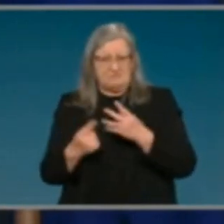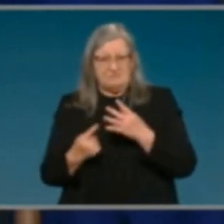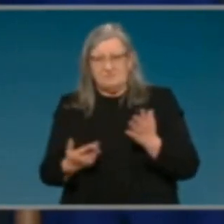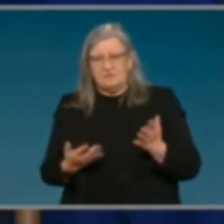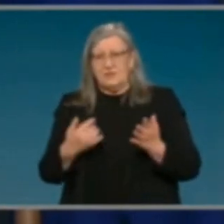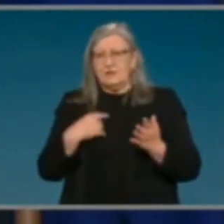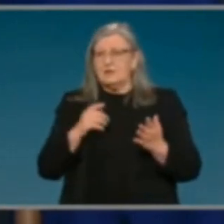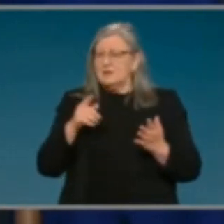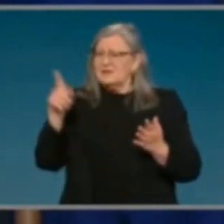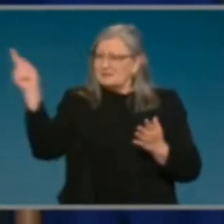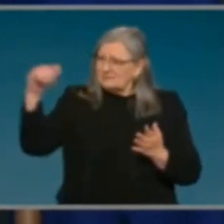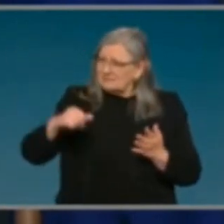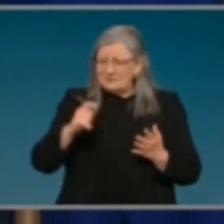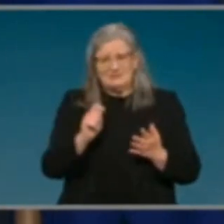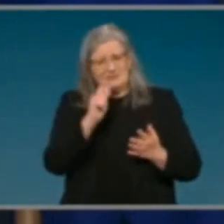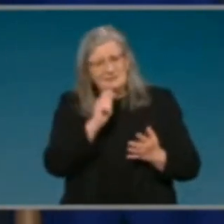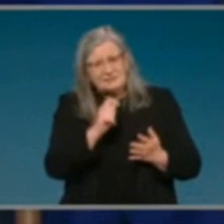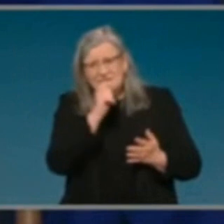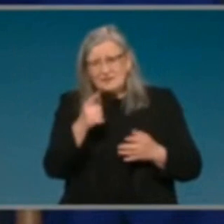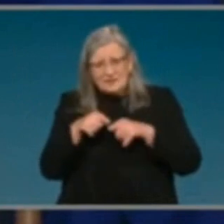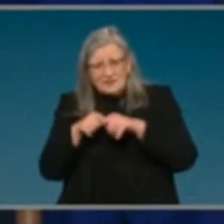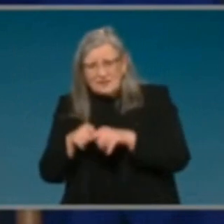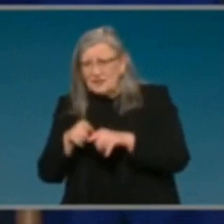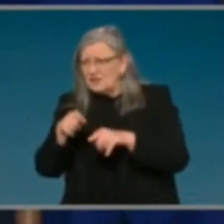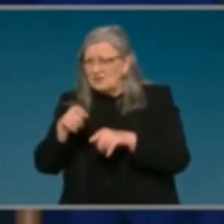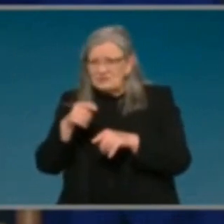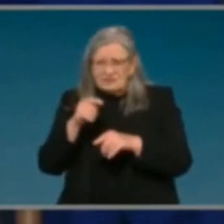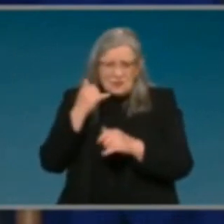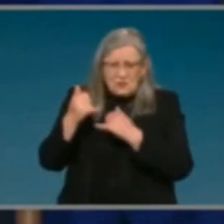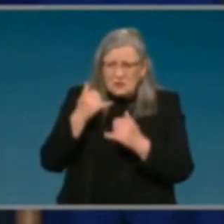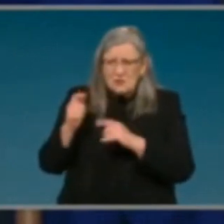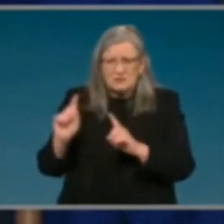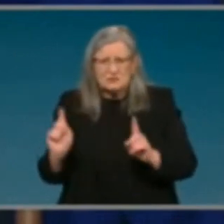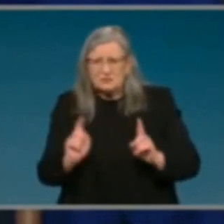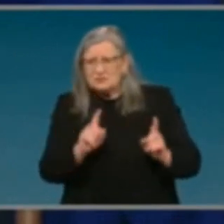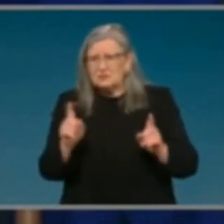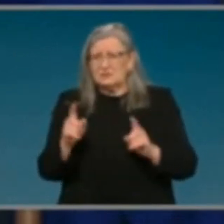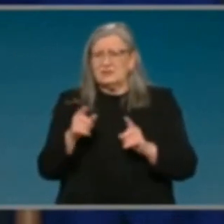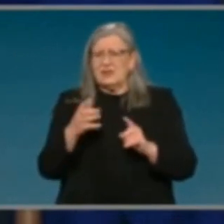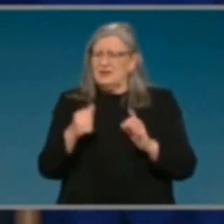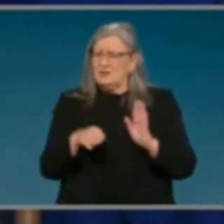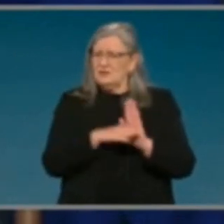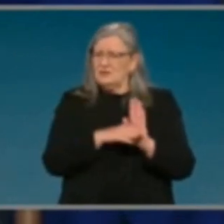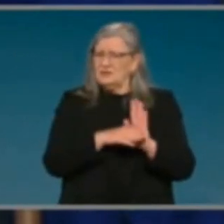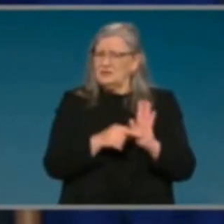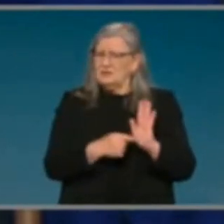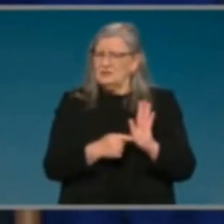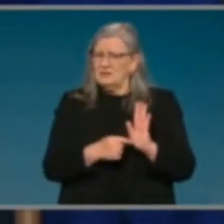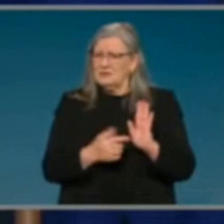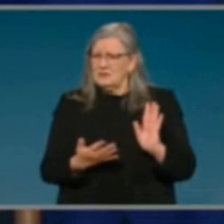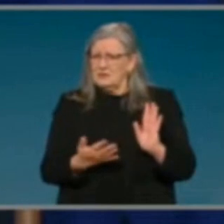measures related to the border. Another key figure. The other one is our public health and social measures. These have always